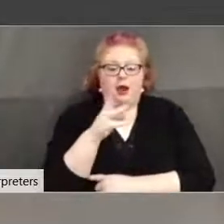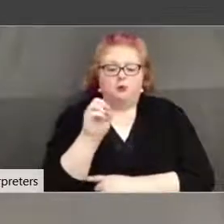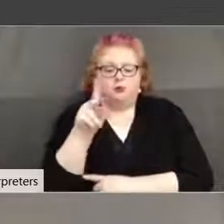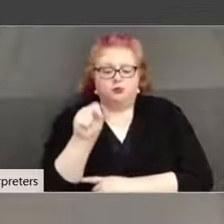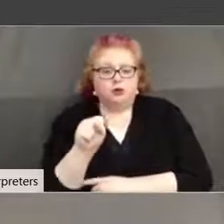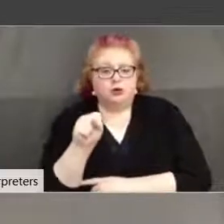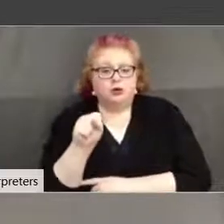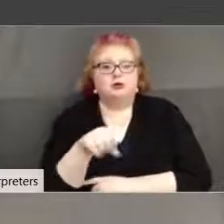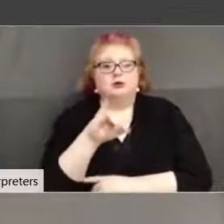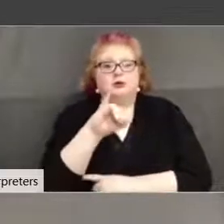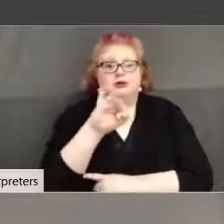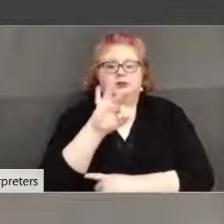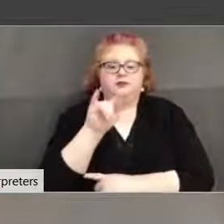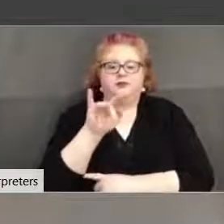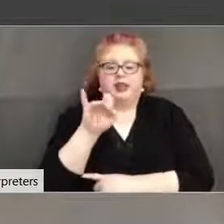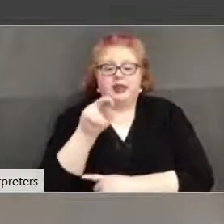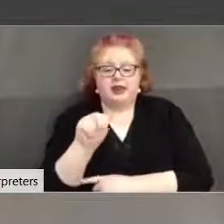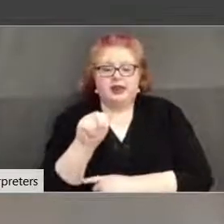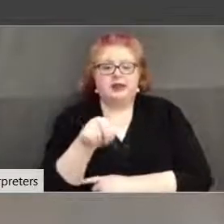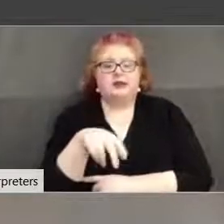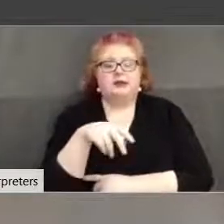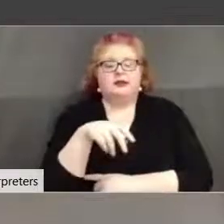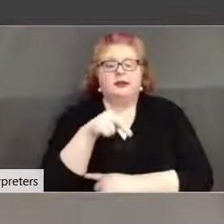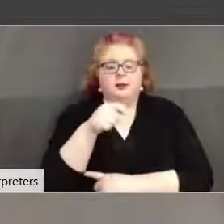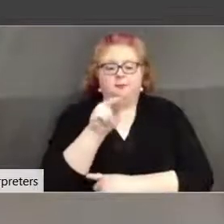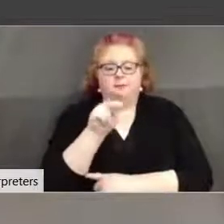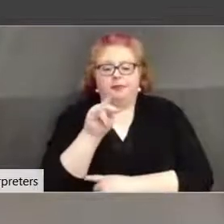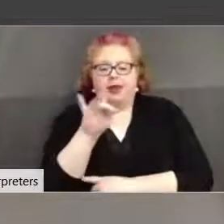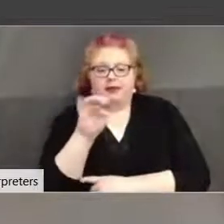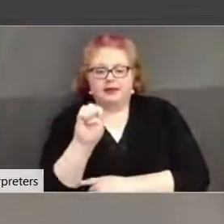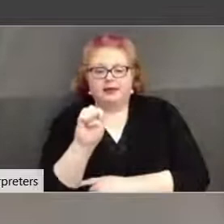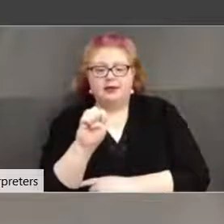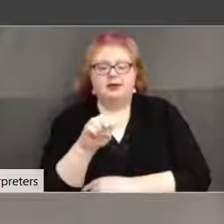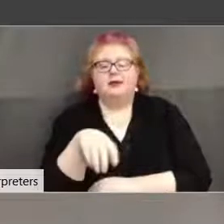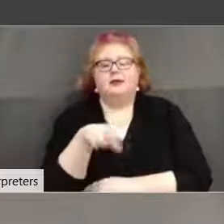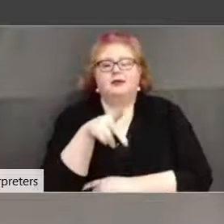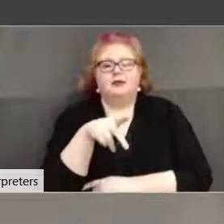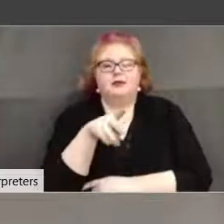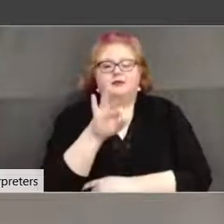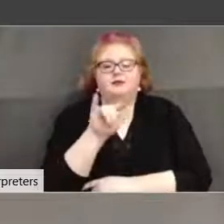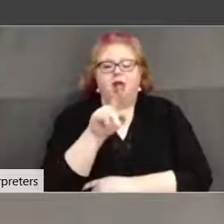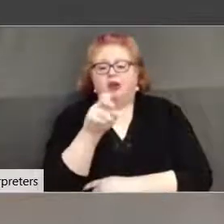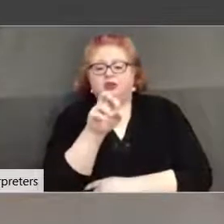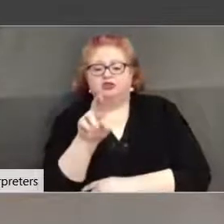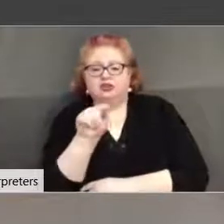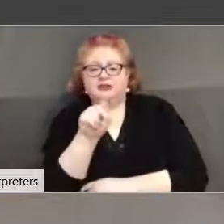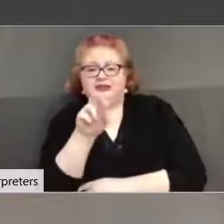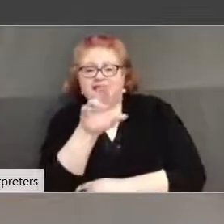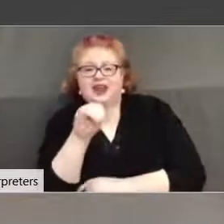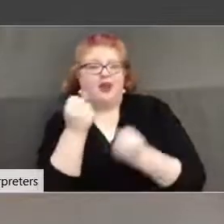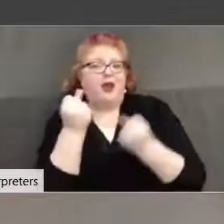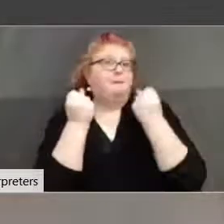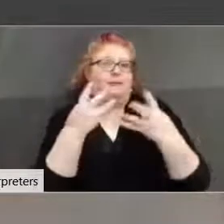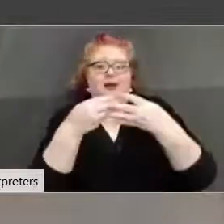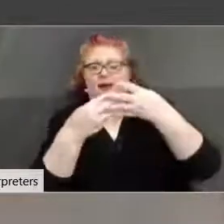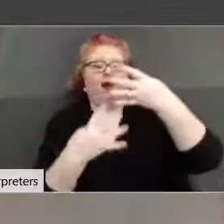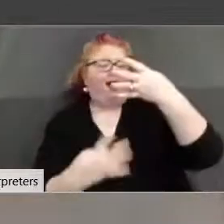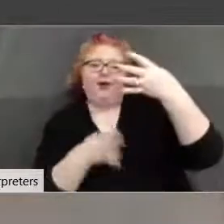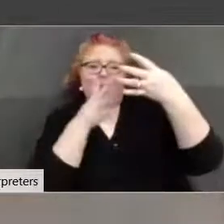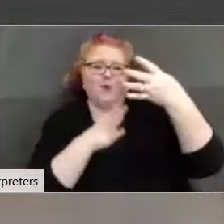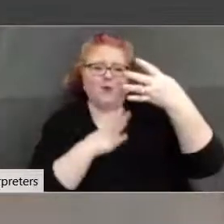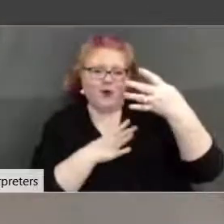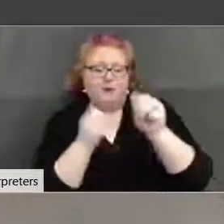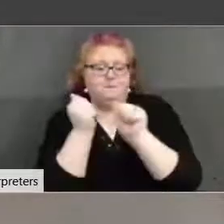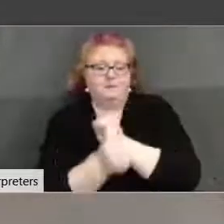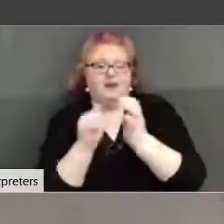Josephine Pankey, Charlotte Stevens, and Alphine Fletcher Terry, and many others. And whereas since the passage of the 19th Amendment,